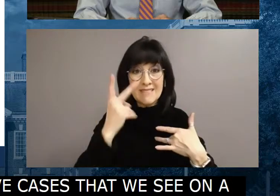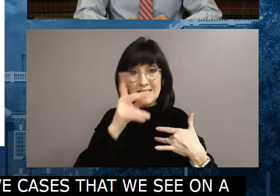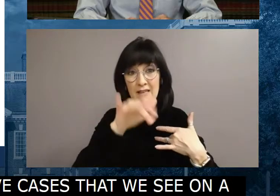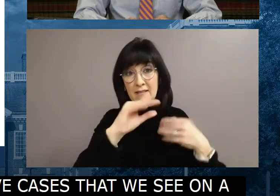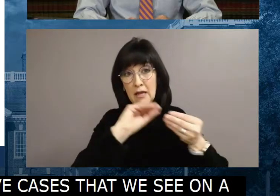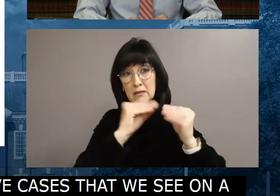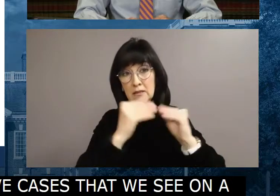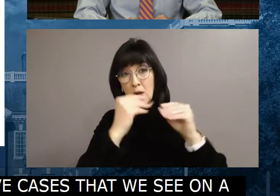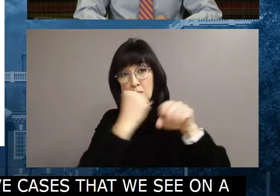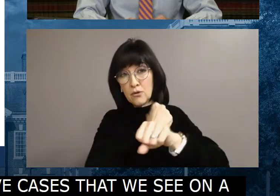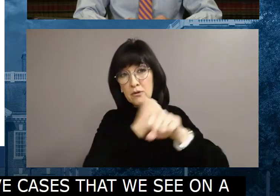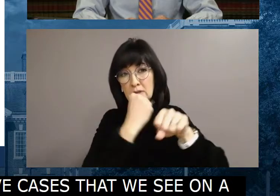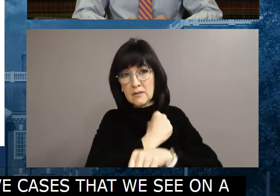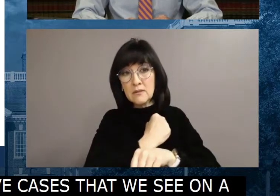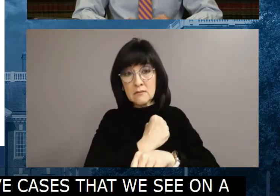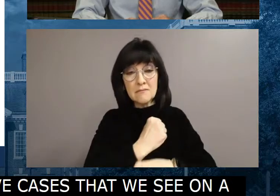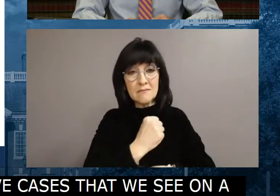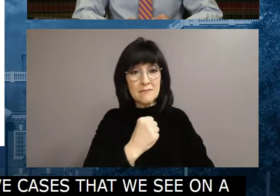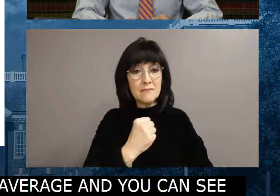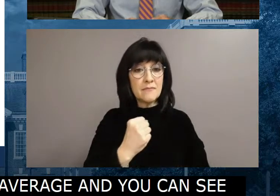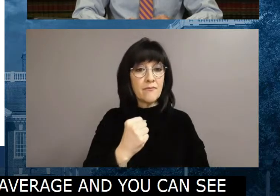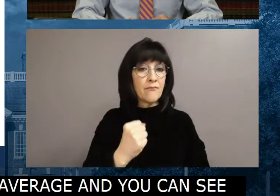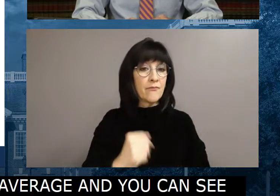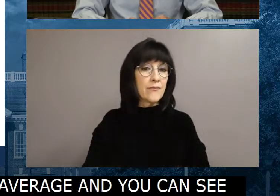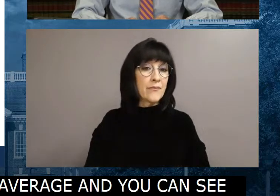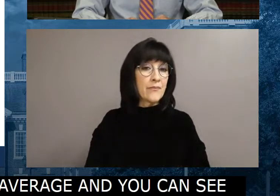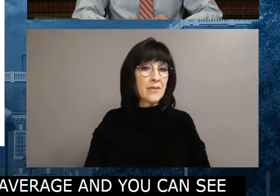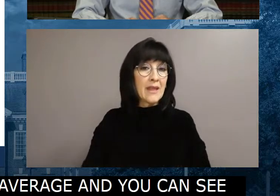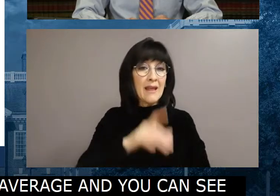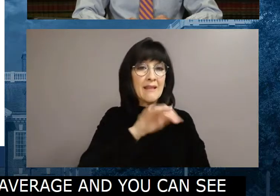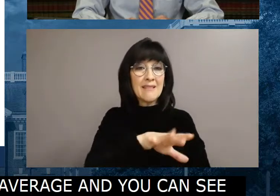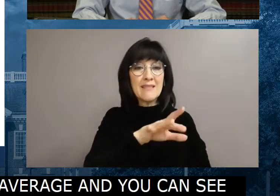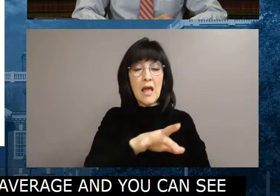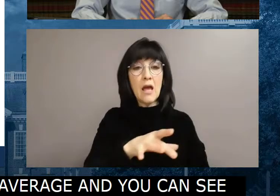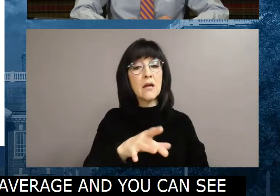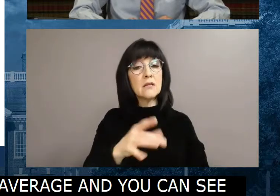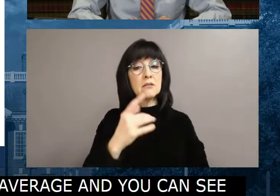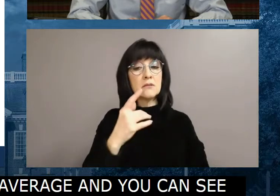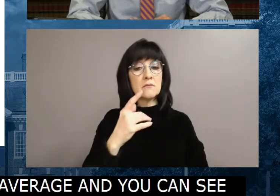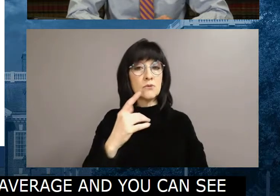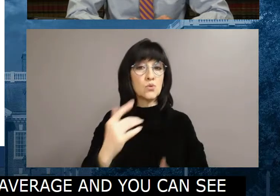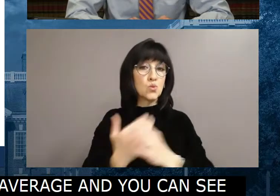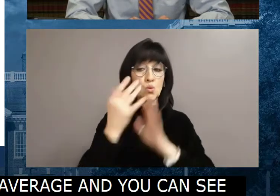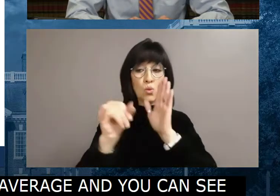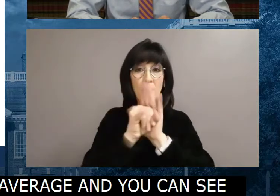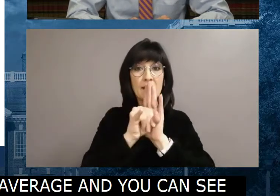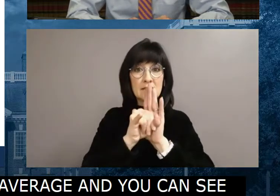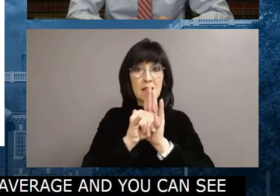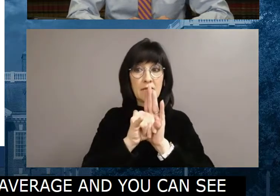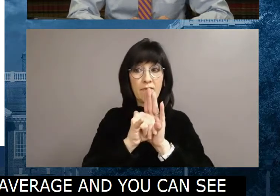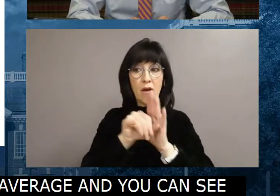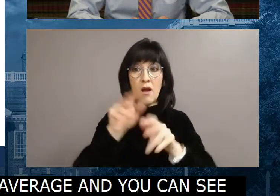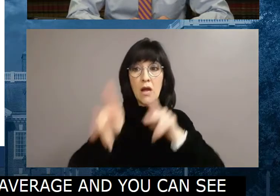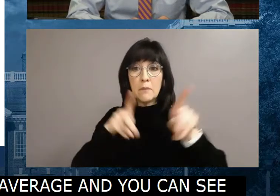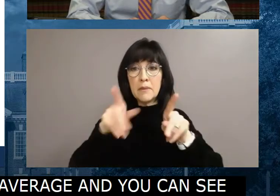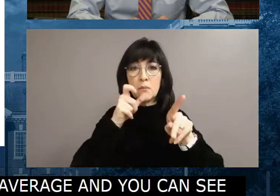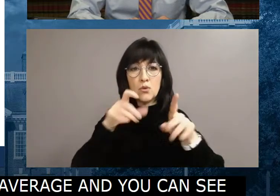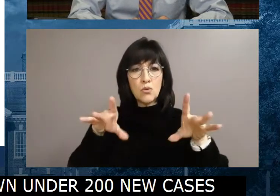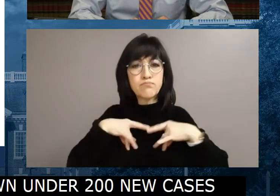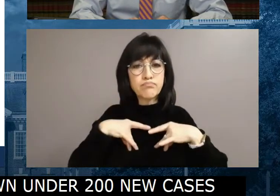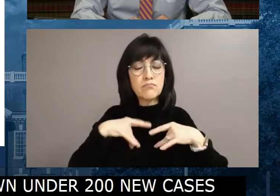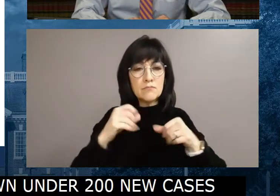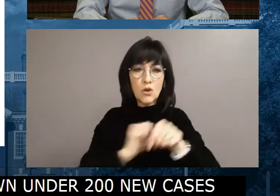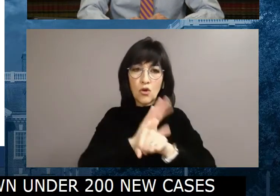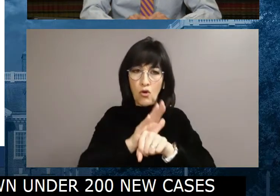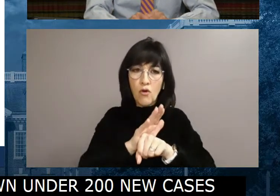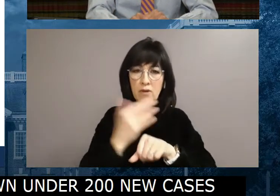were down under 200 new cases per day in the 7-day moving average. You can see we're over 280 now